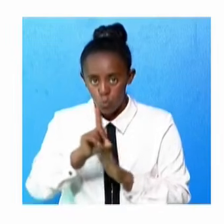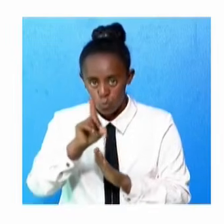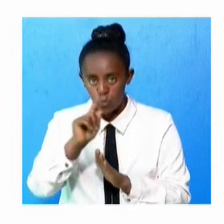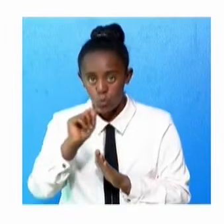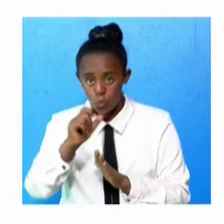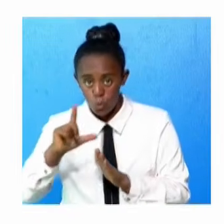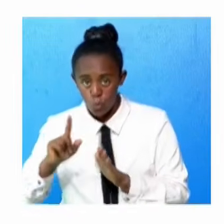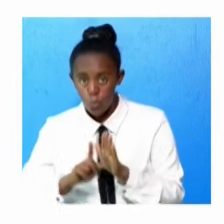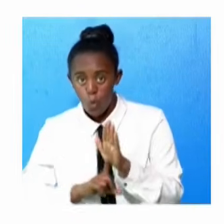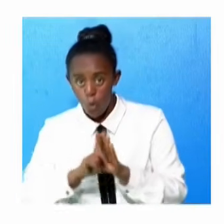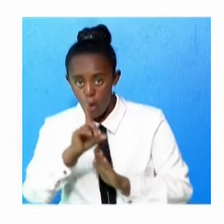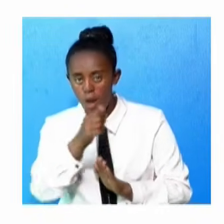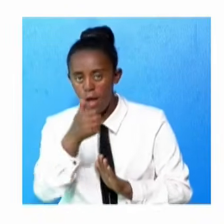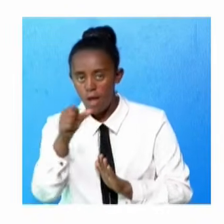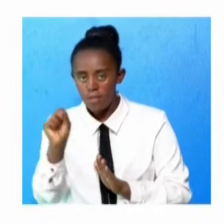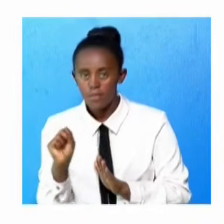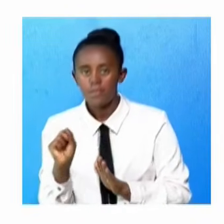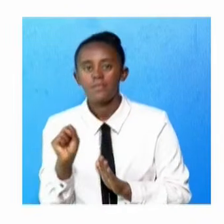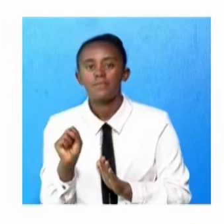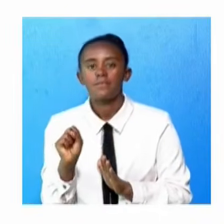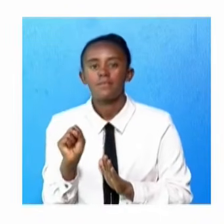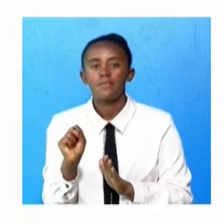tall as